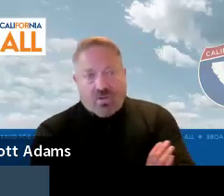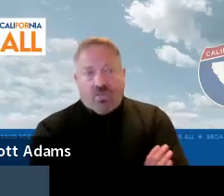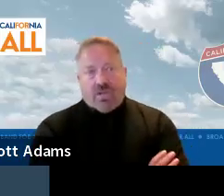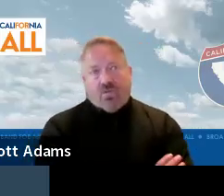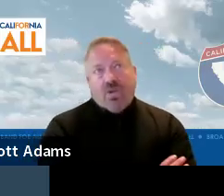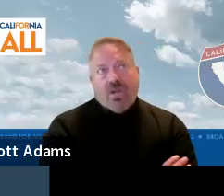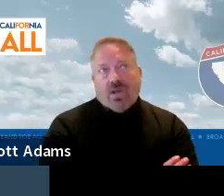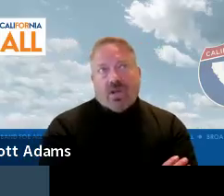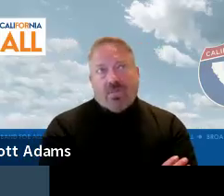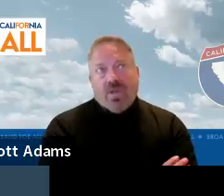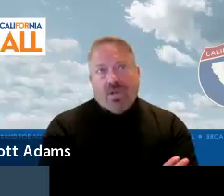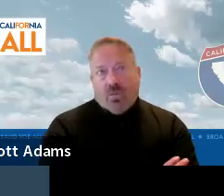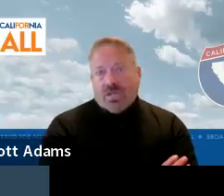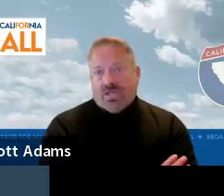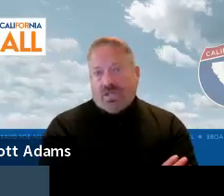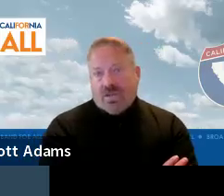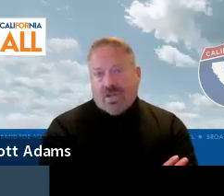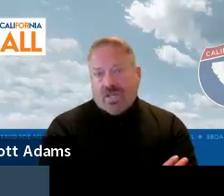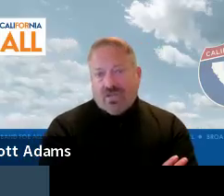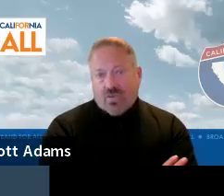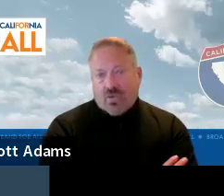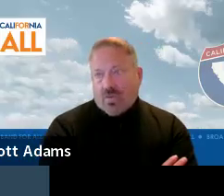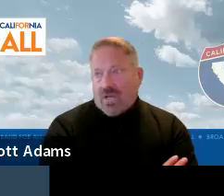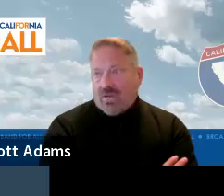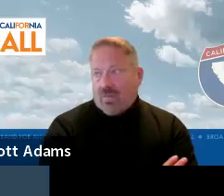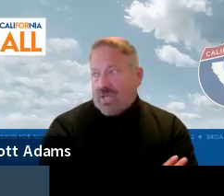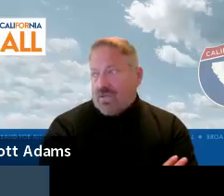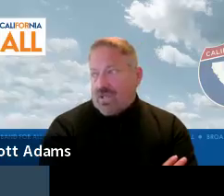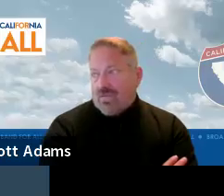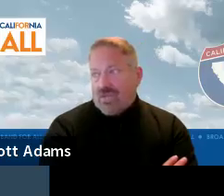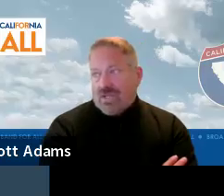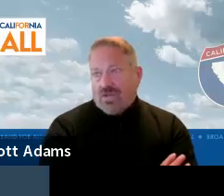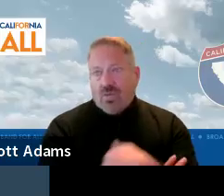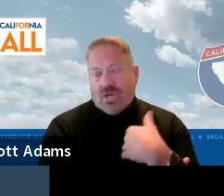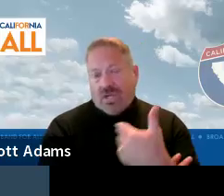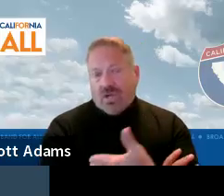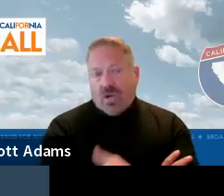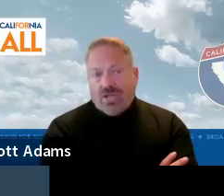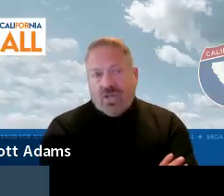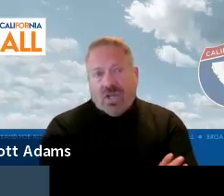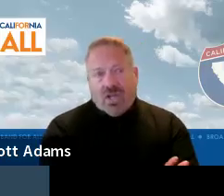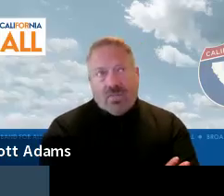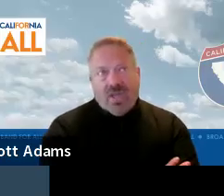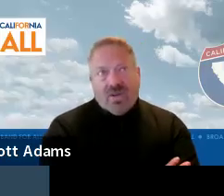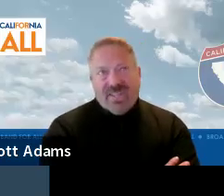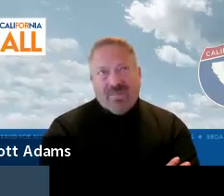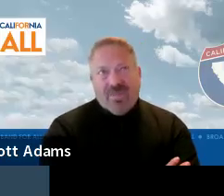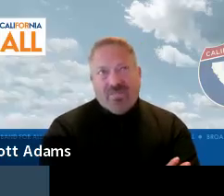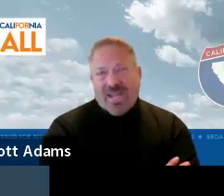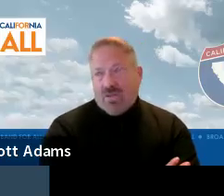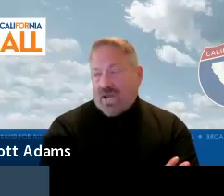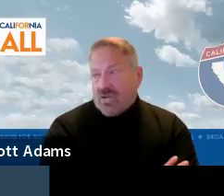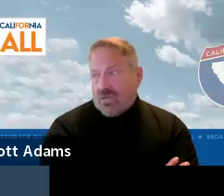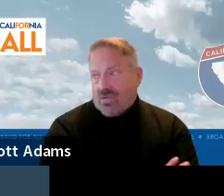a webinar, we don't want to control or moderate much of the conversation. We want to encourage